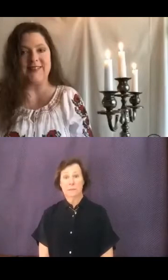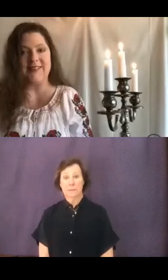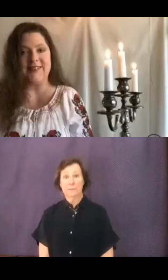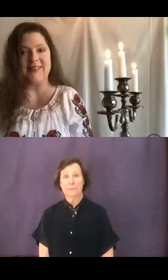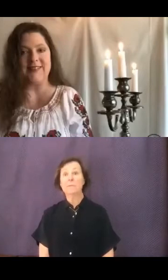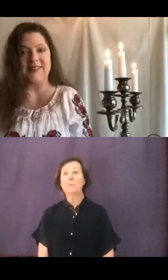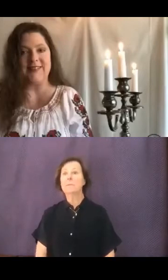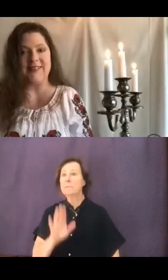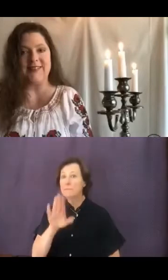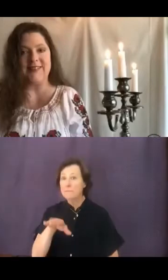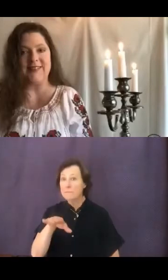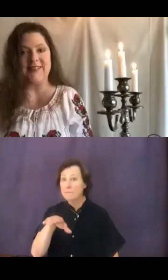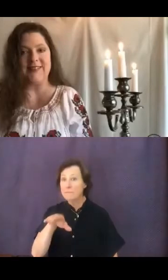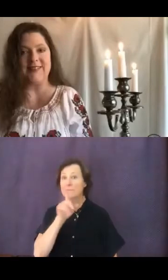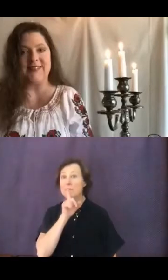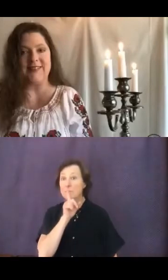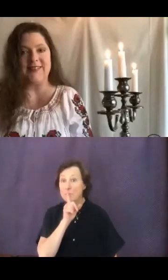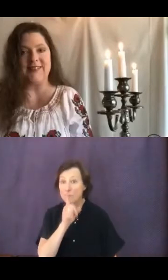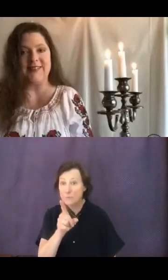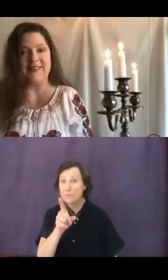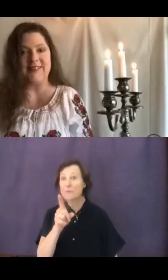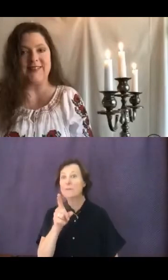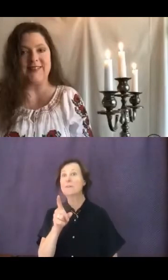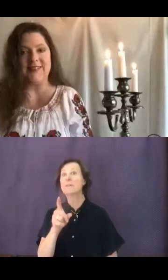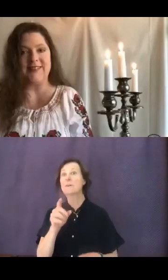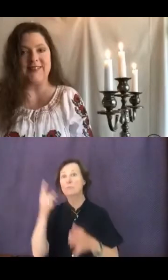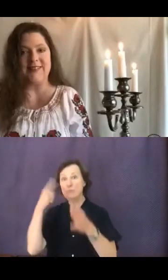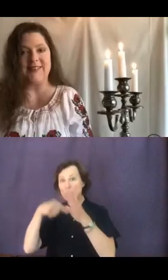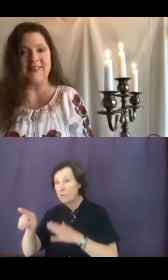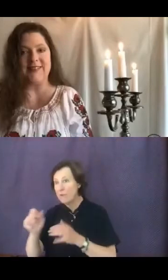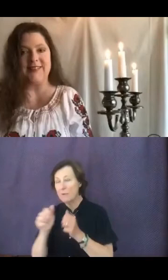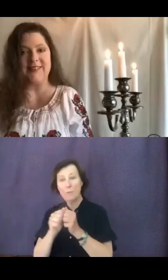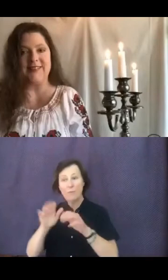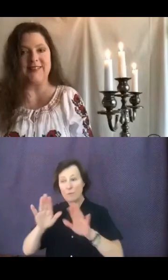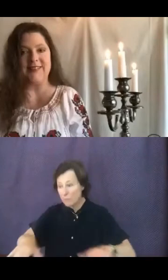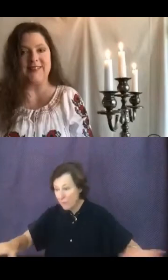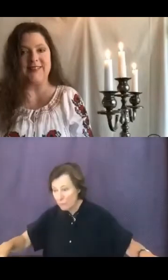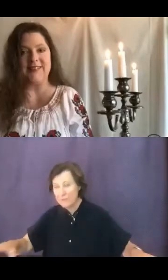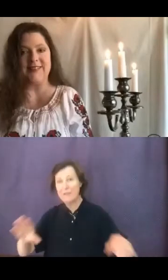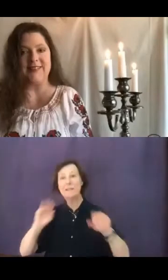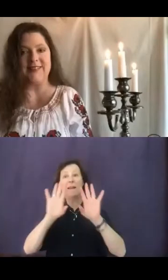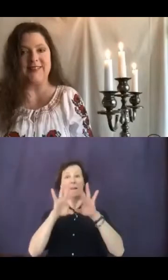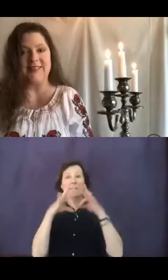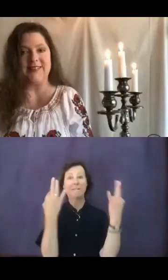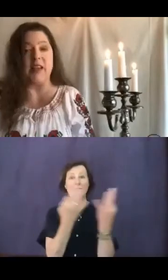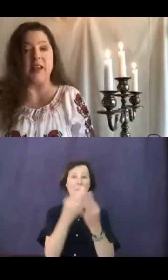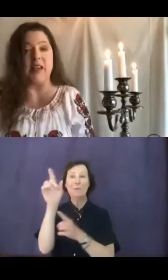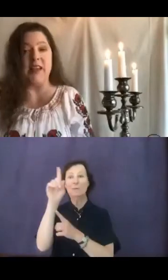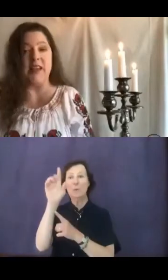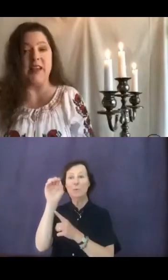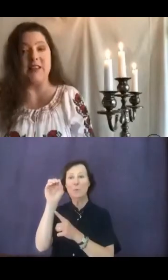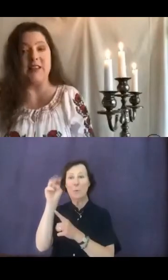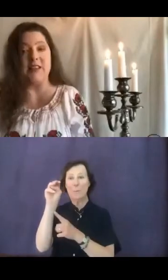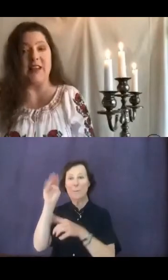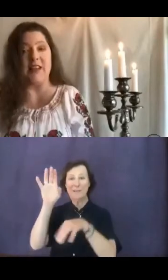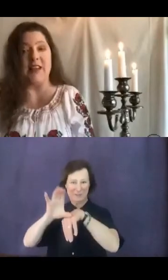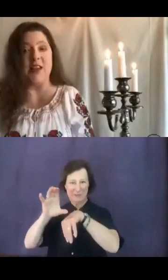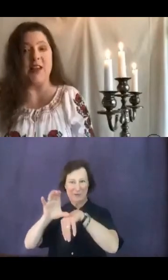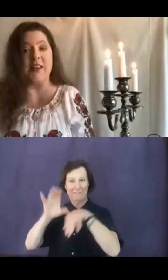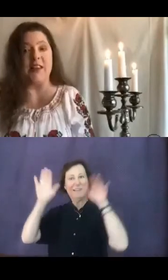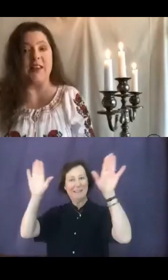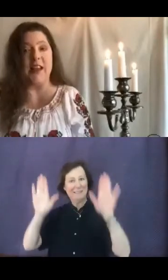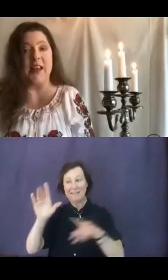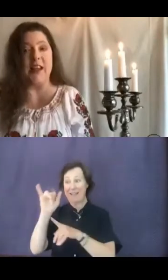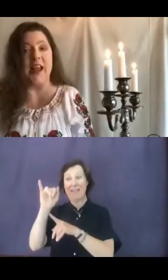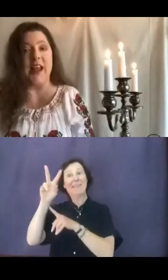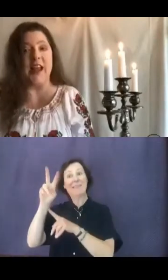Be sure and check out with your children, the Children and Family Zoom service, Sundays, live at